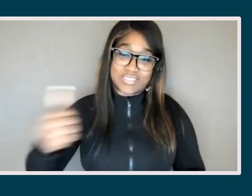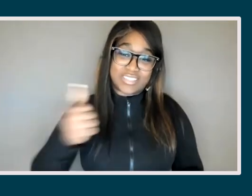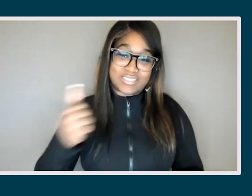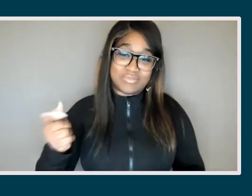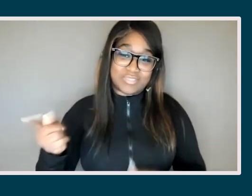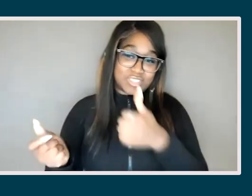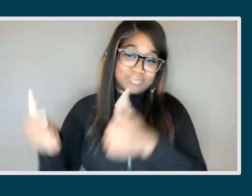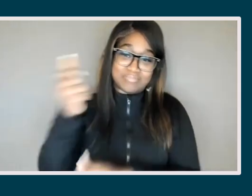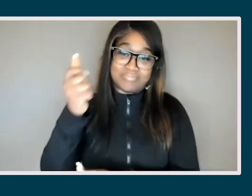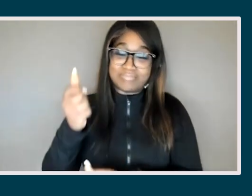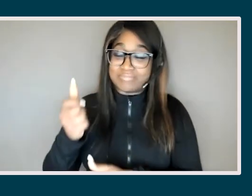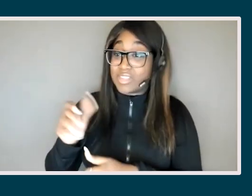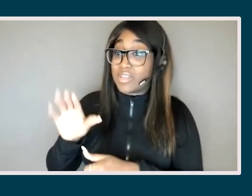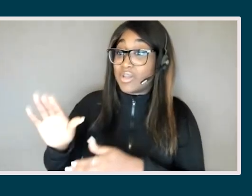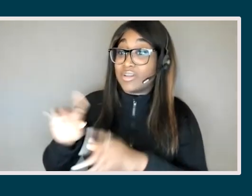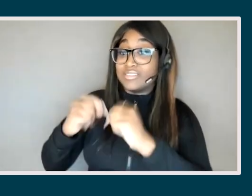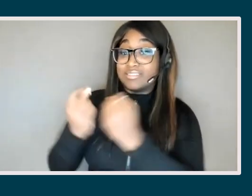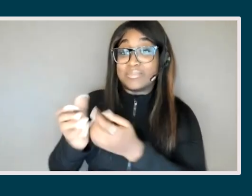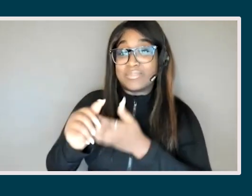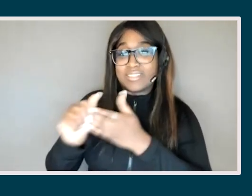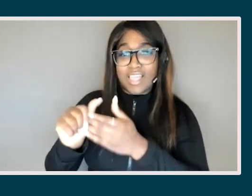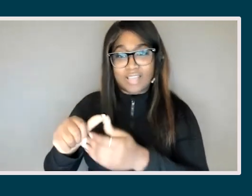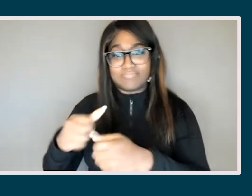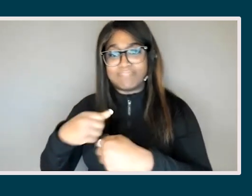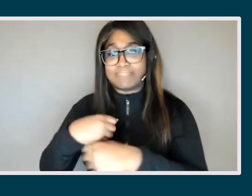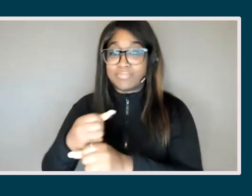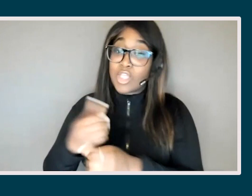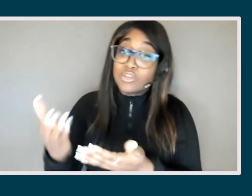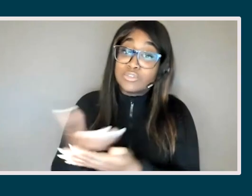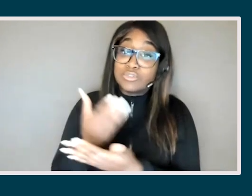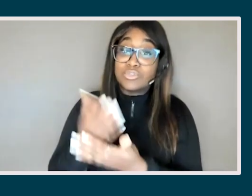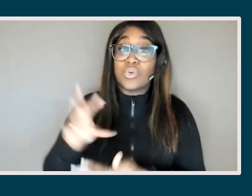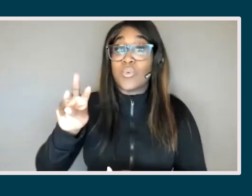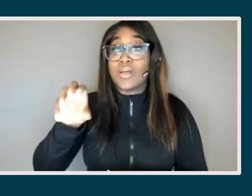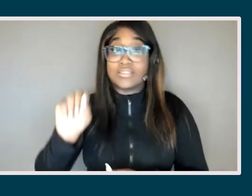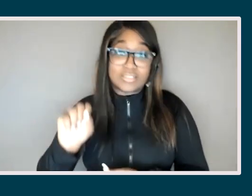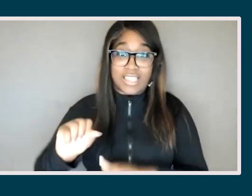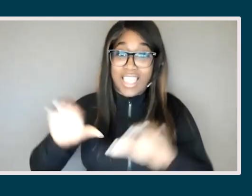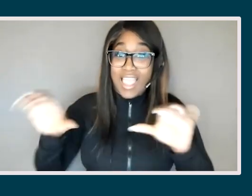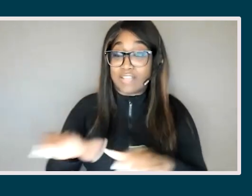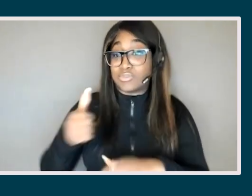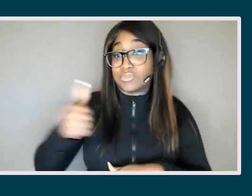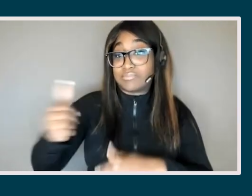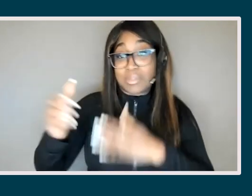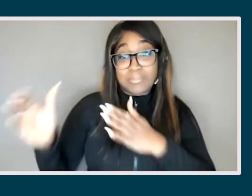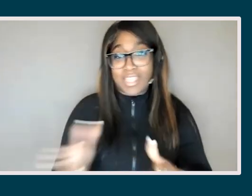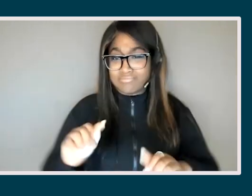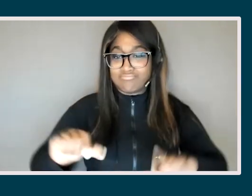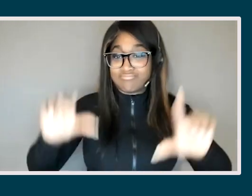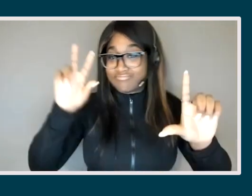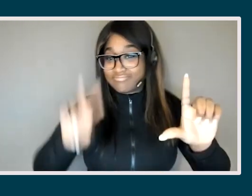has led her team creating the brand new Washington State Active Transportation Plan. I encourage you all to check it out. You can find it in the workshop